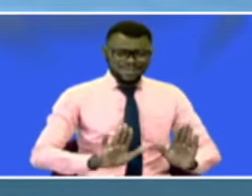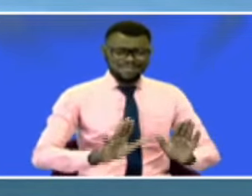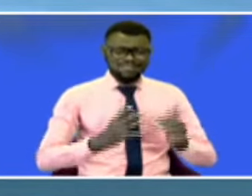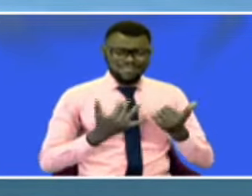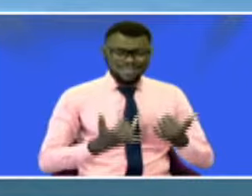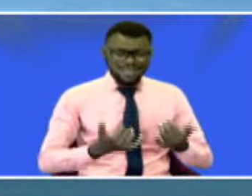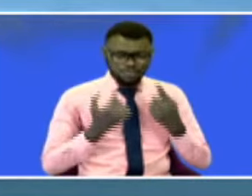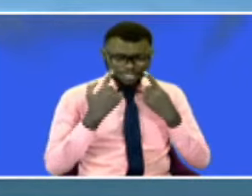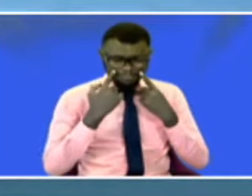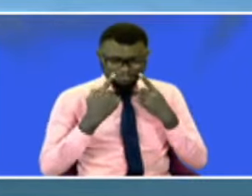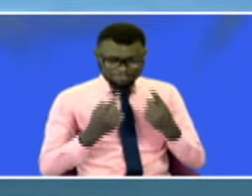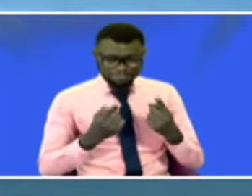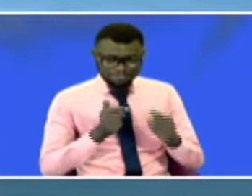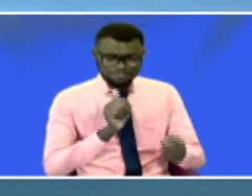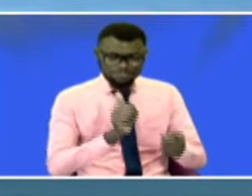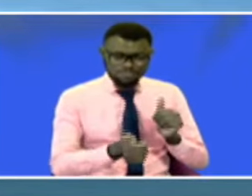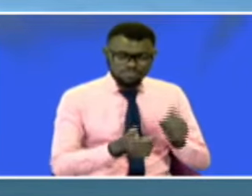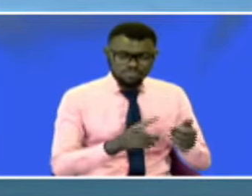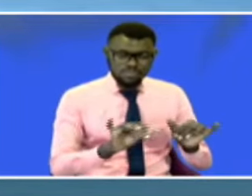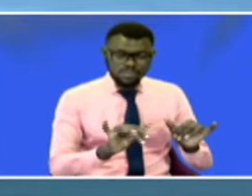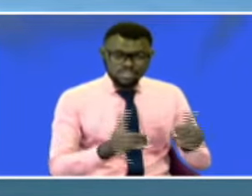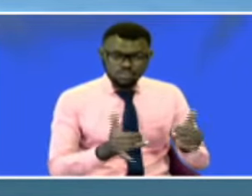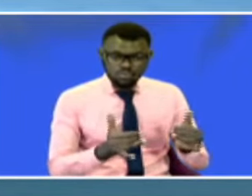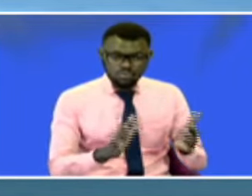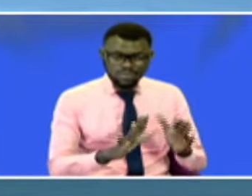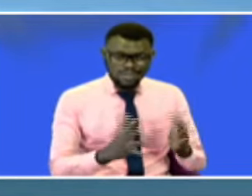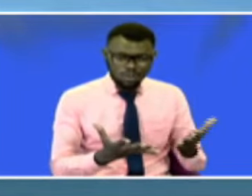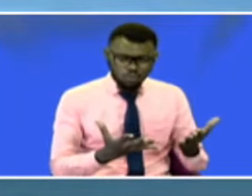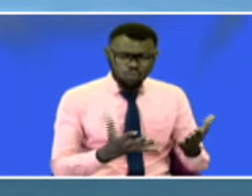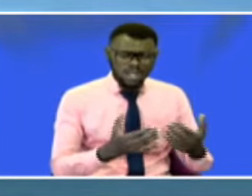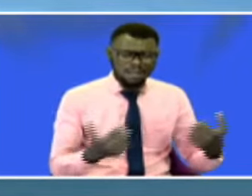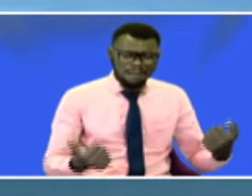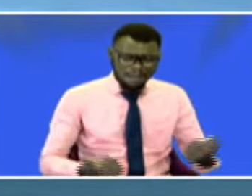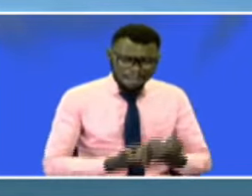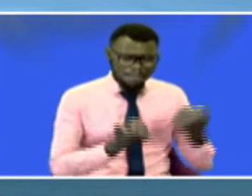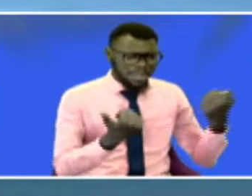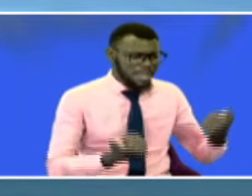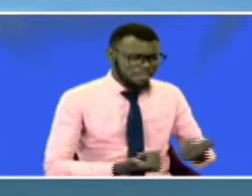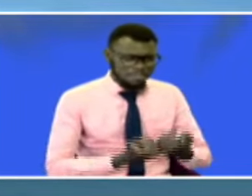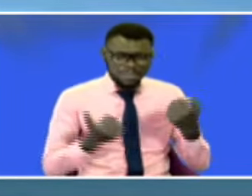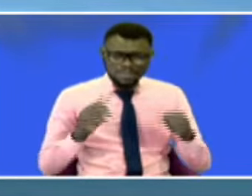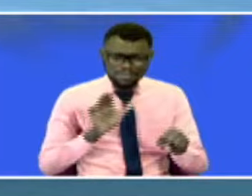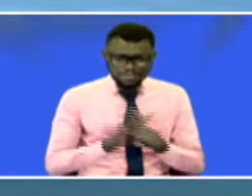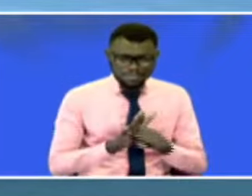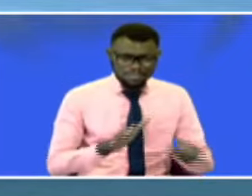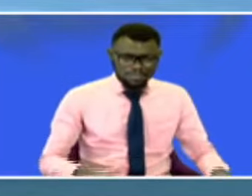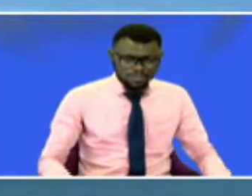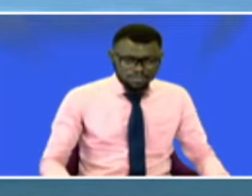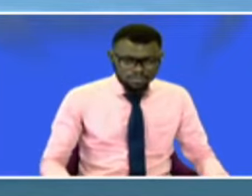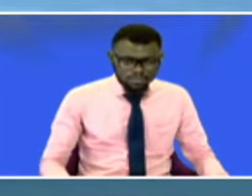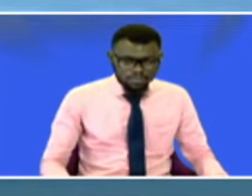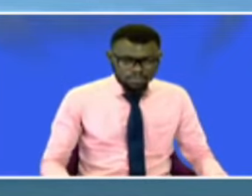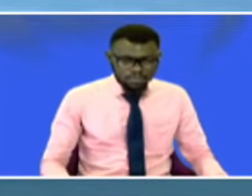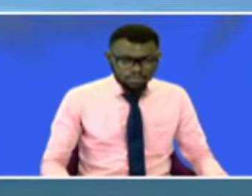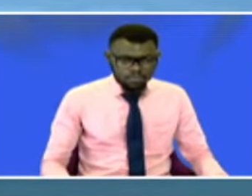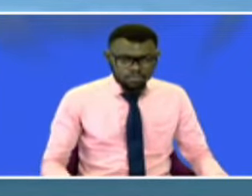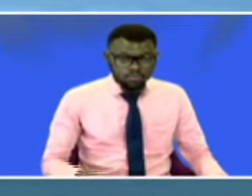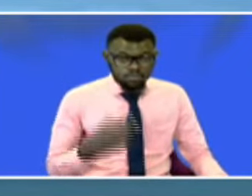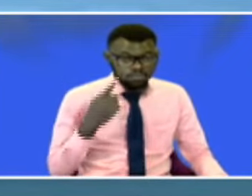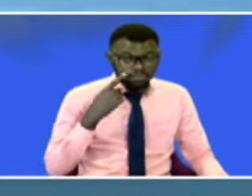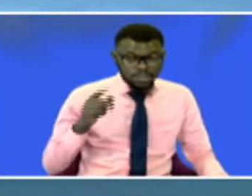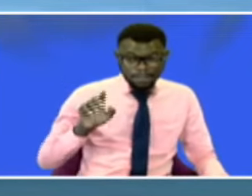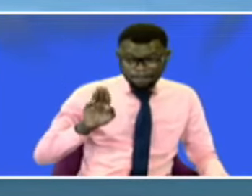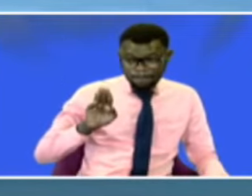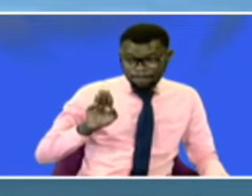preach it on my end because there is plenty of happenings in the world of sports. We'll start with day three of the Billie Jean